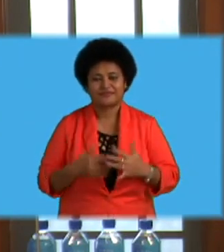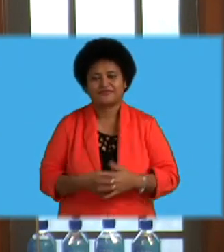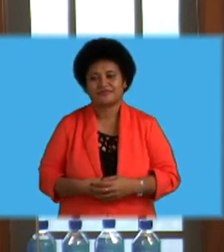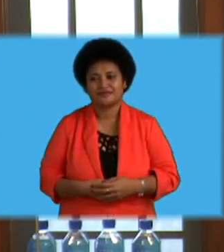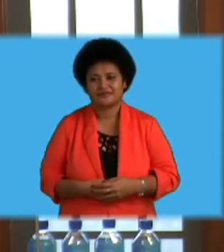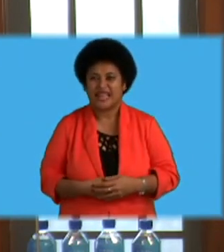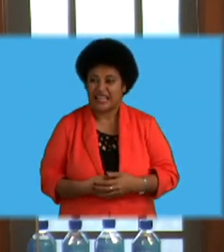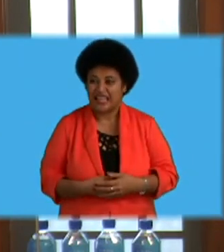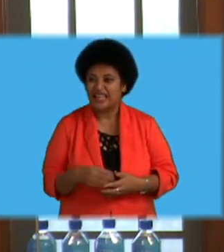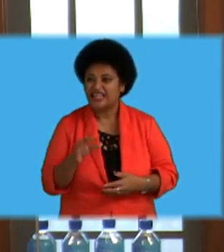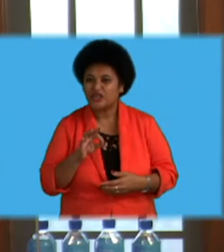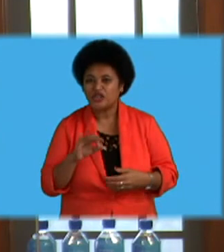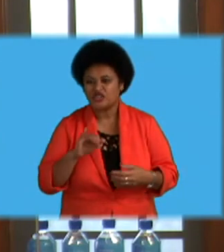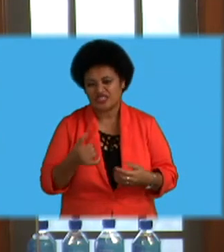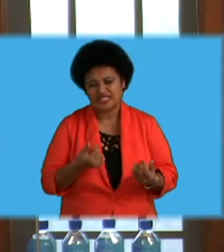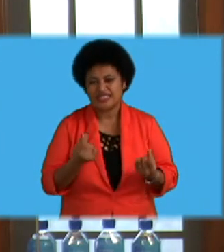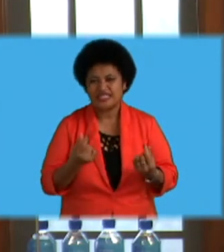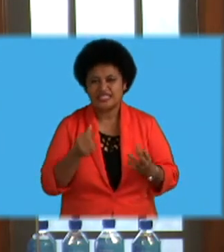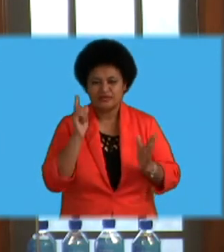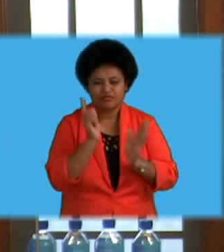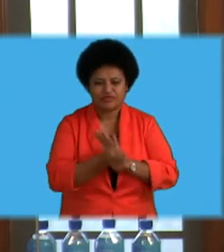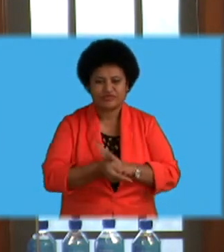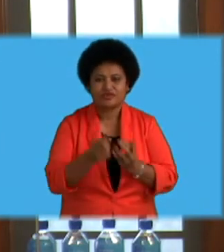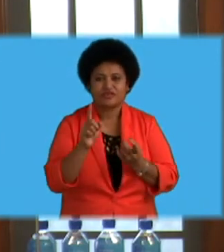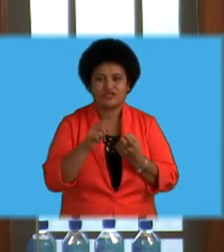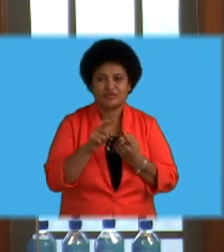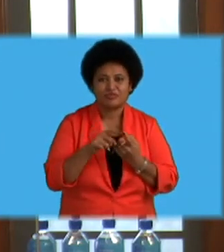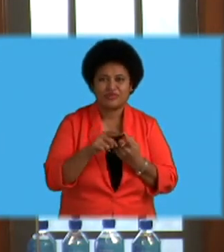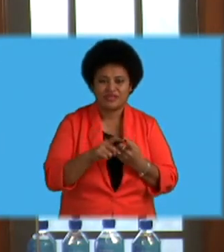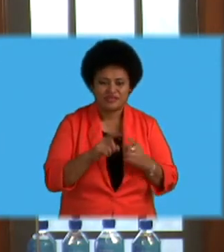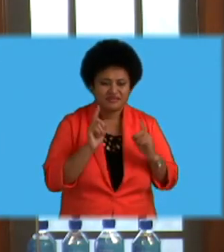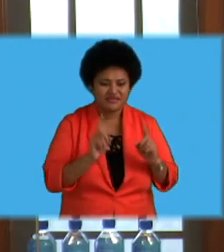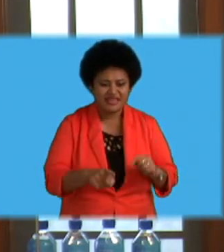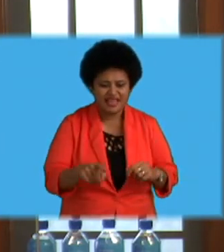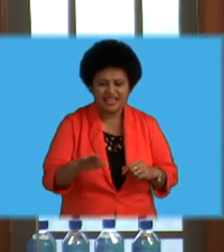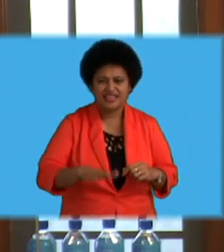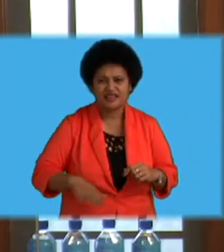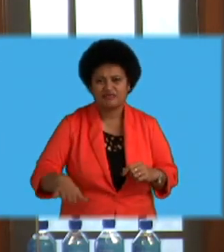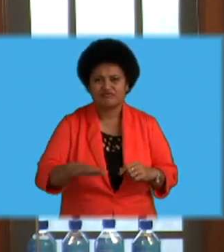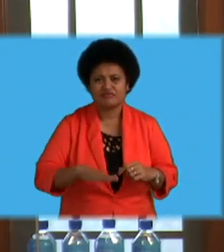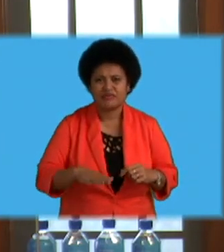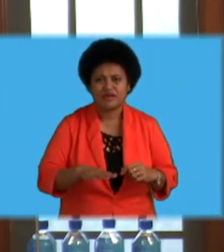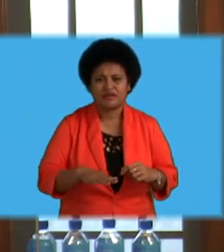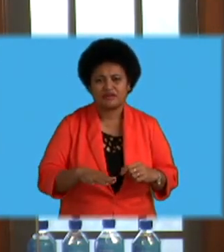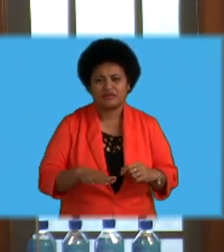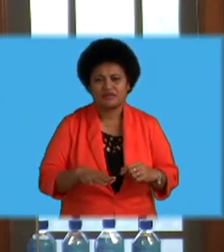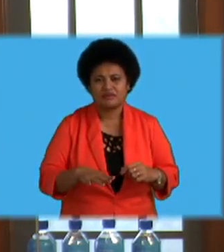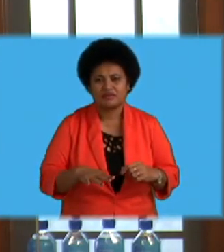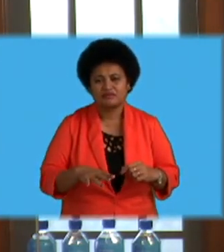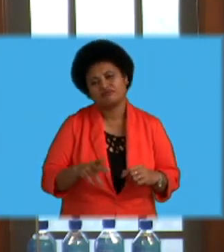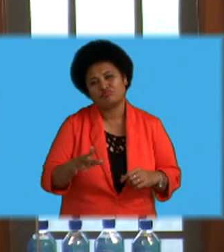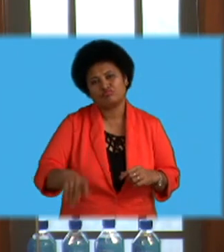and not living in squatter settlements. On the other issue,